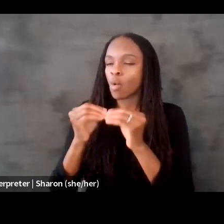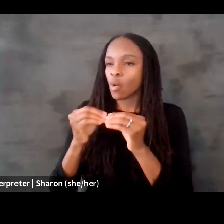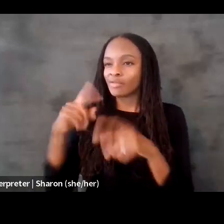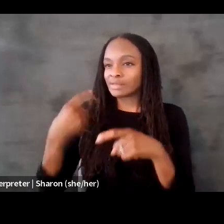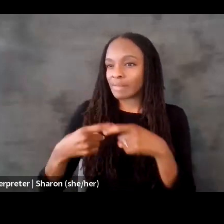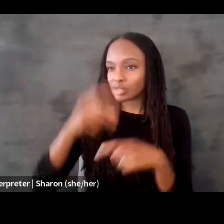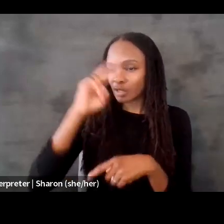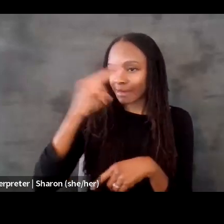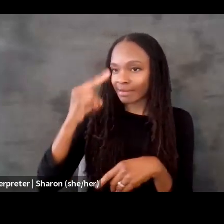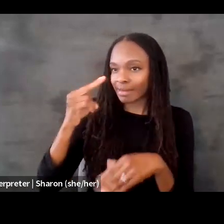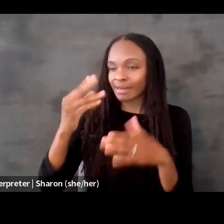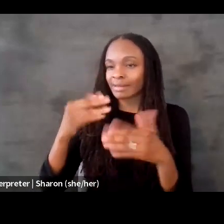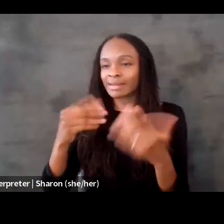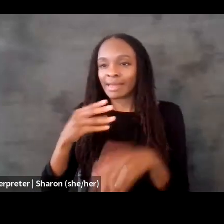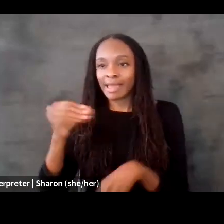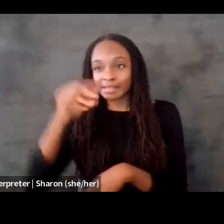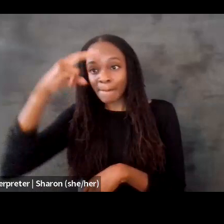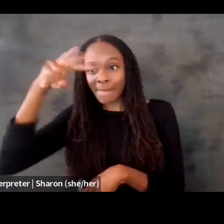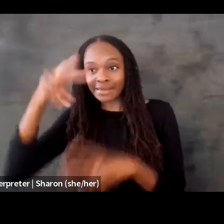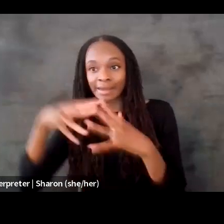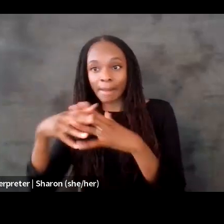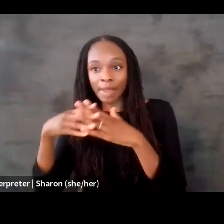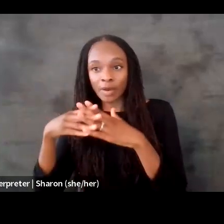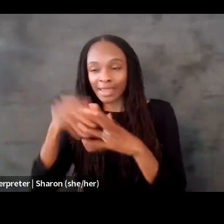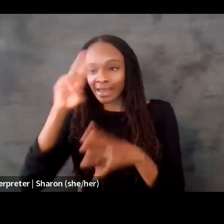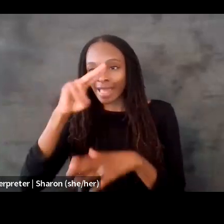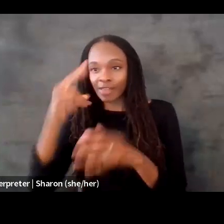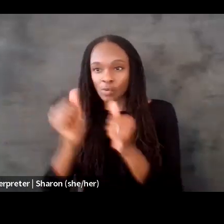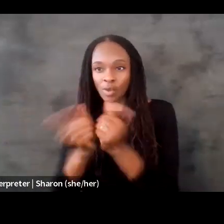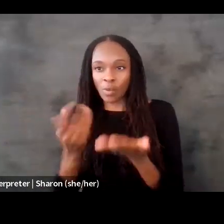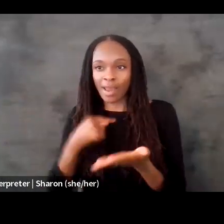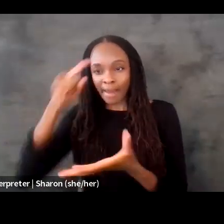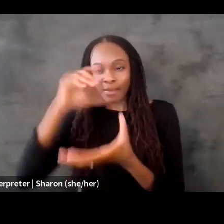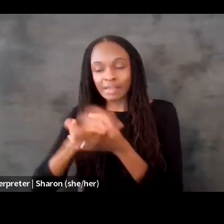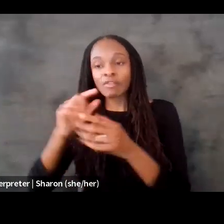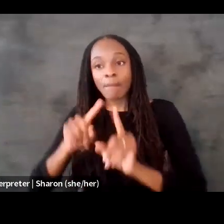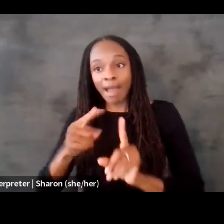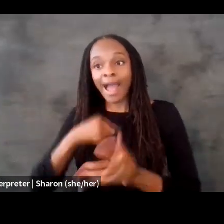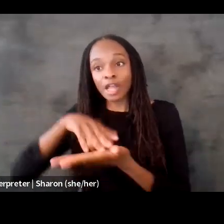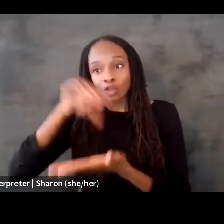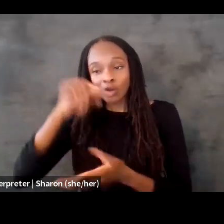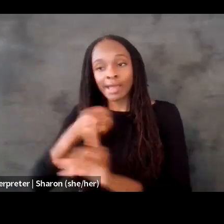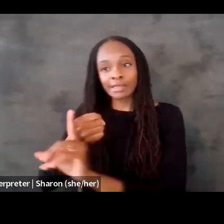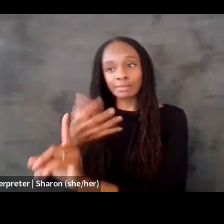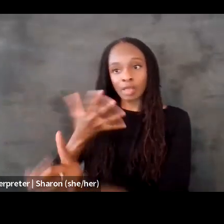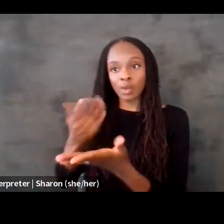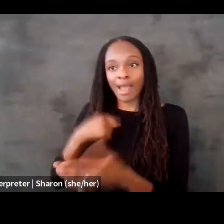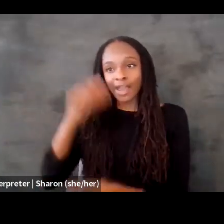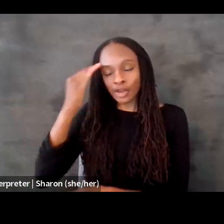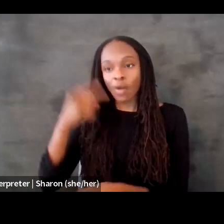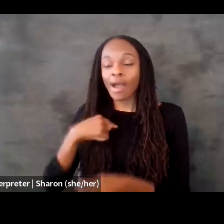American Catholic in my beliefs. But I learned and expanded my knowledge. I also ran